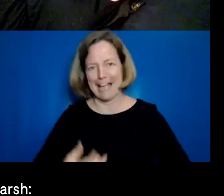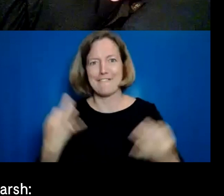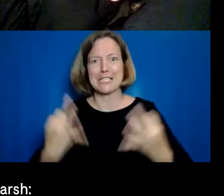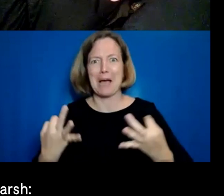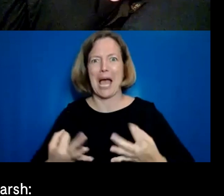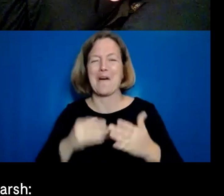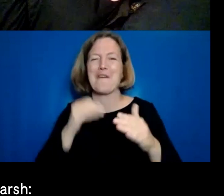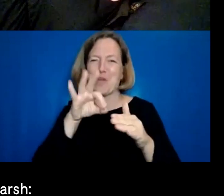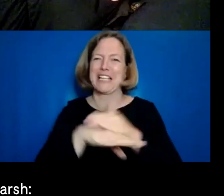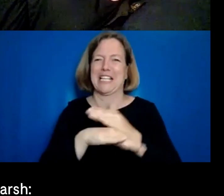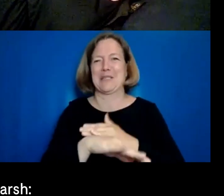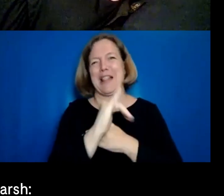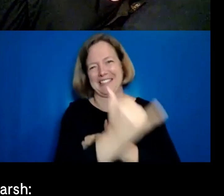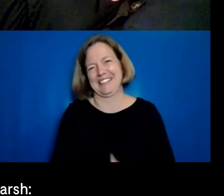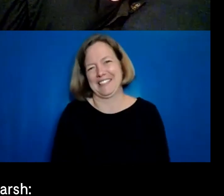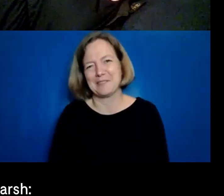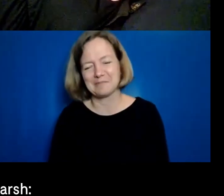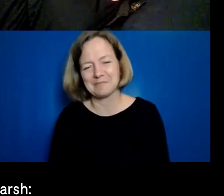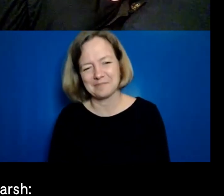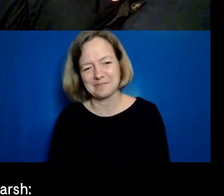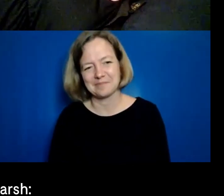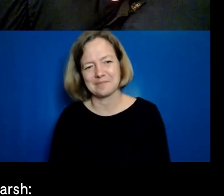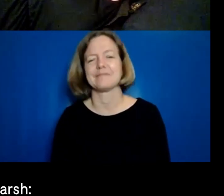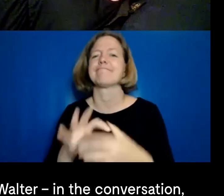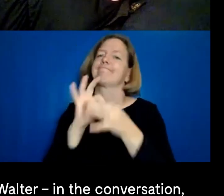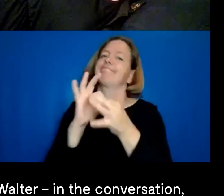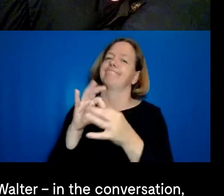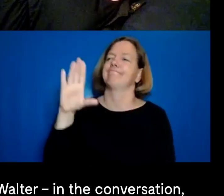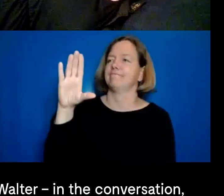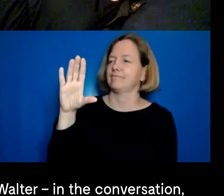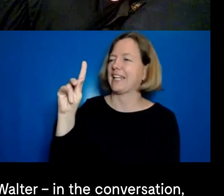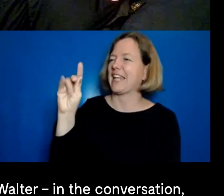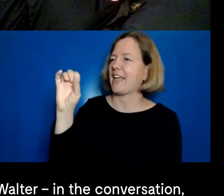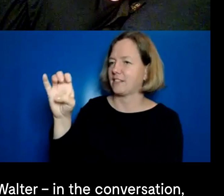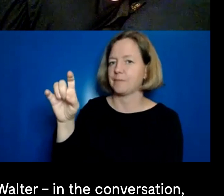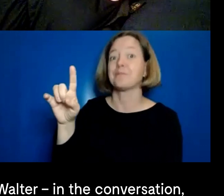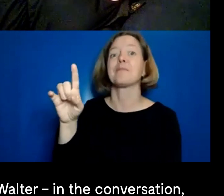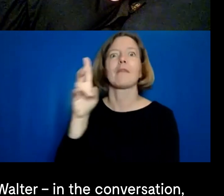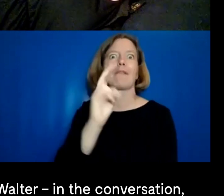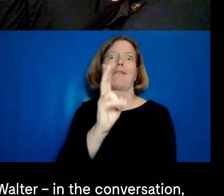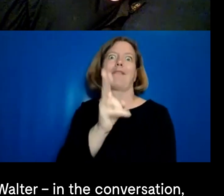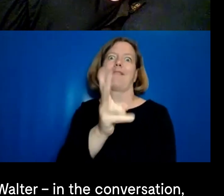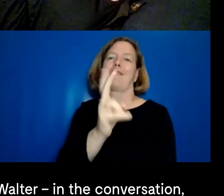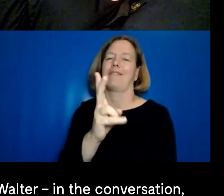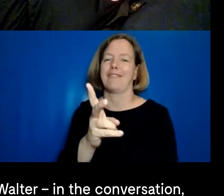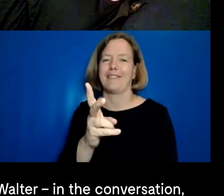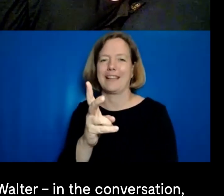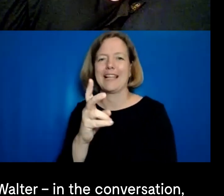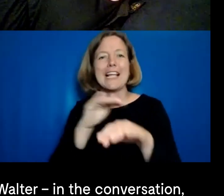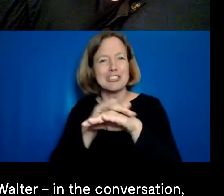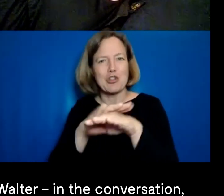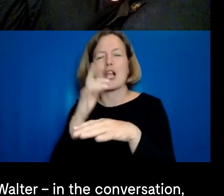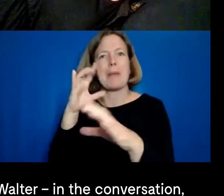I just very, very quickly want to acknowledge this last comment from one of our many Connie Volters in the